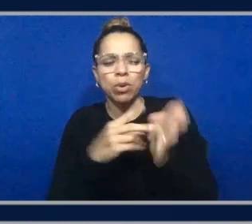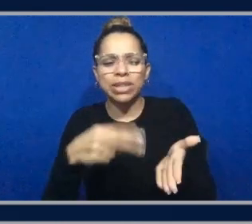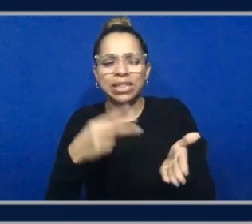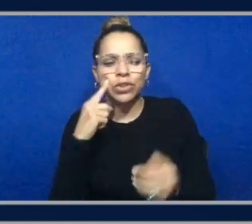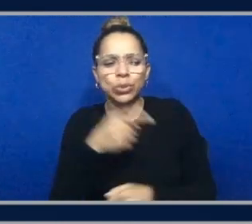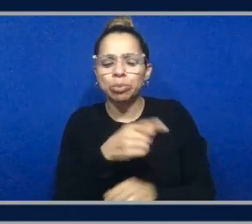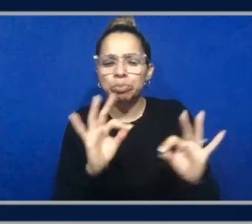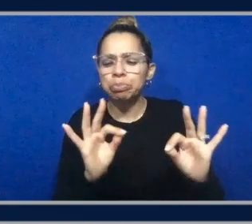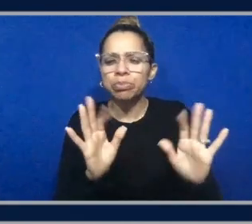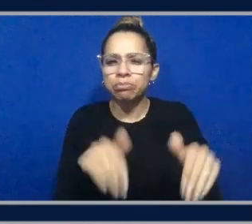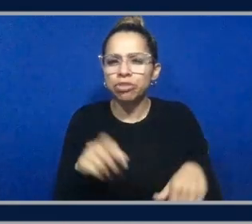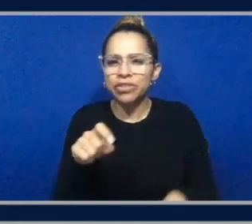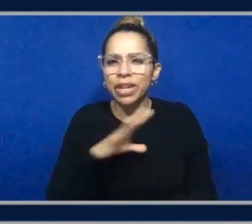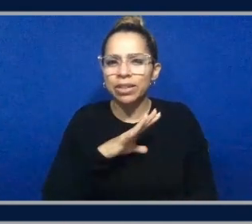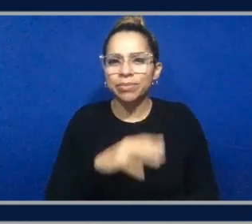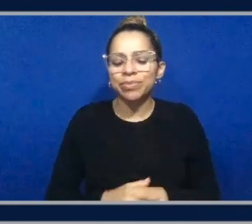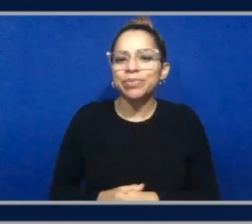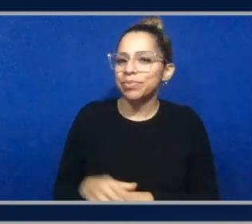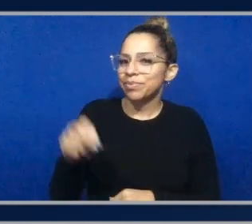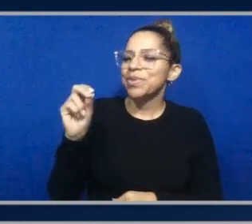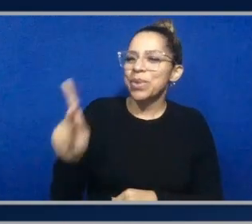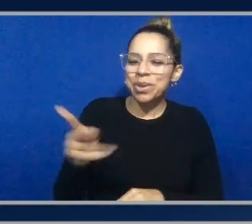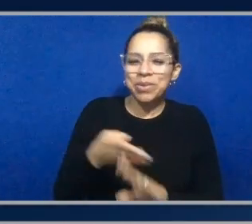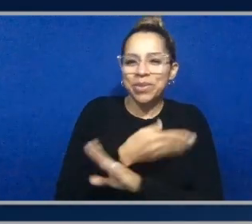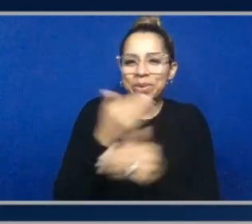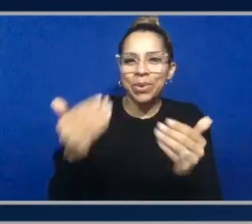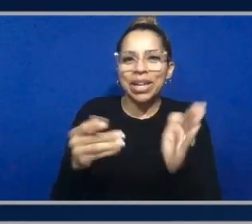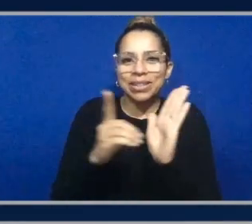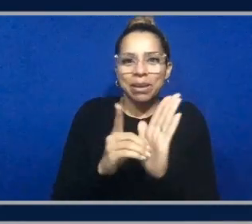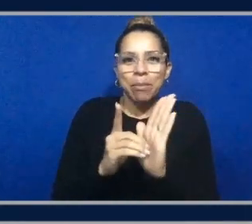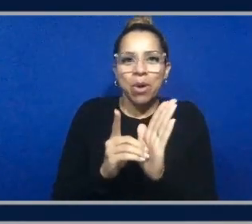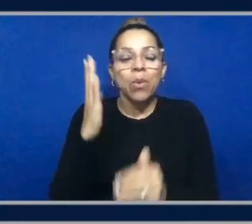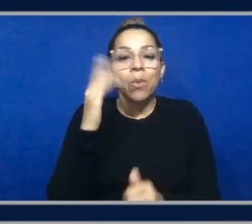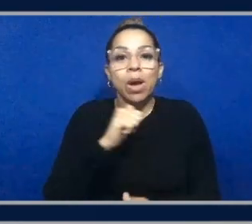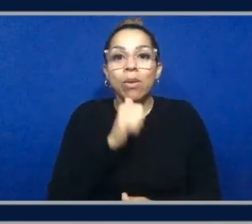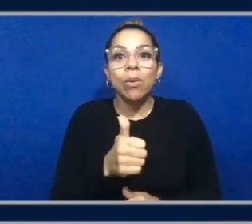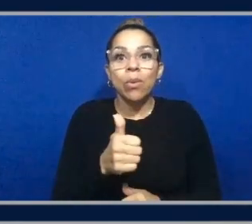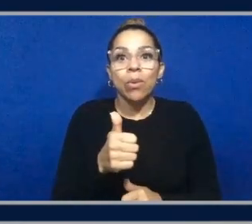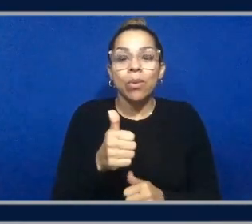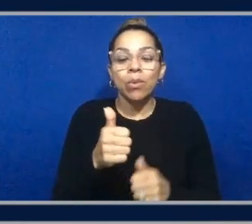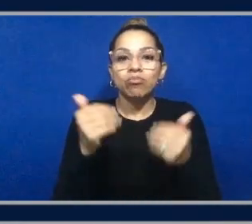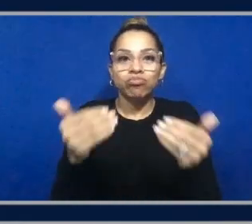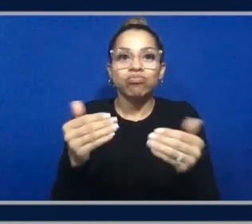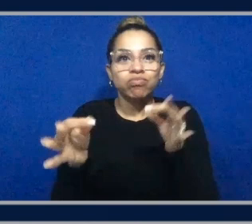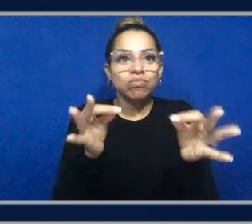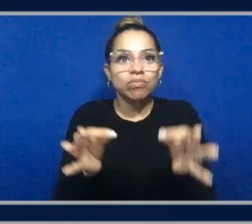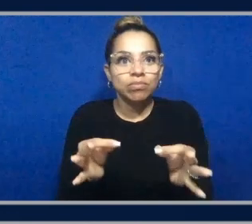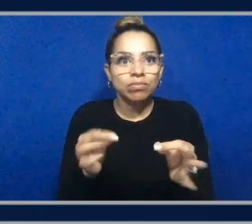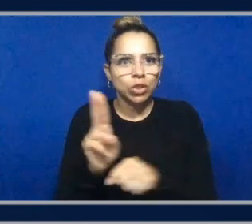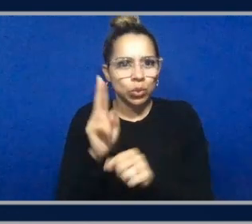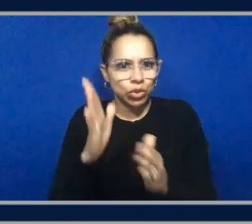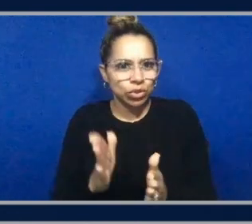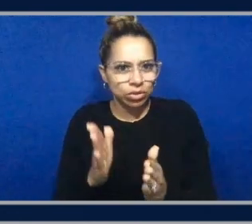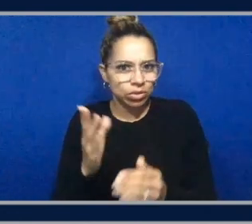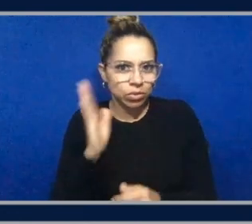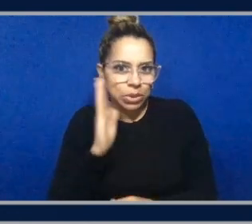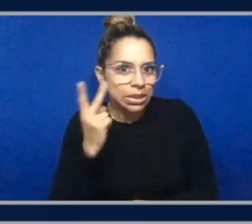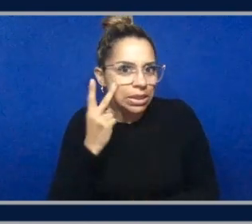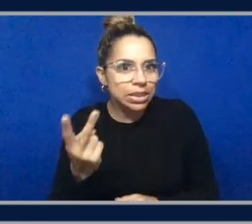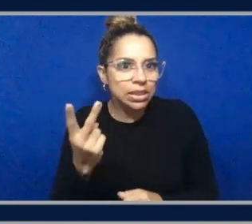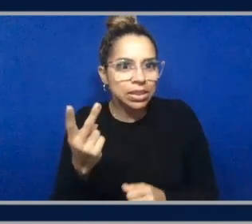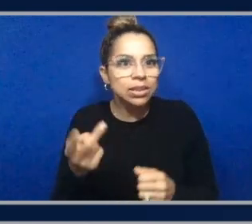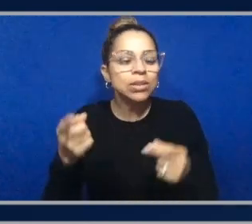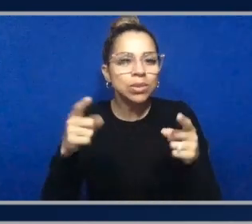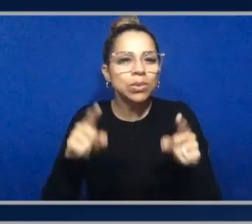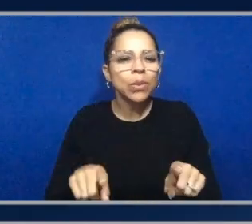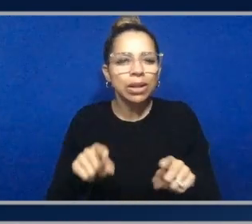fun. So actually, before we dive into the demo, why don't we just talk about some things that the users will be exposed to when they actually come to the tool? Yeah.